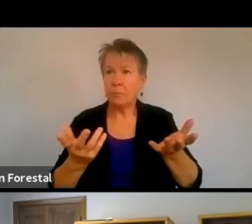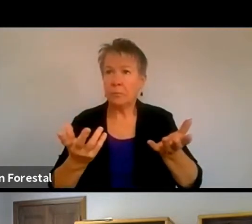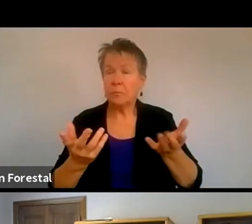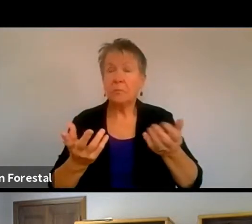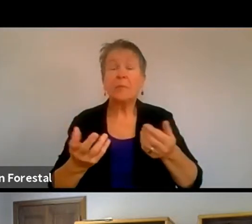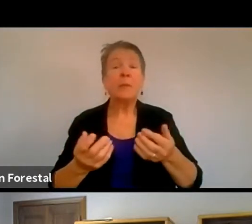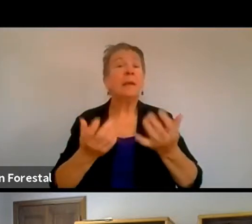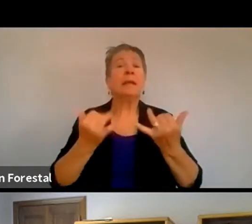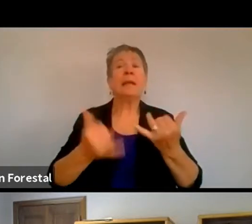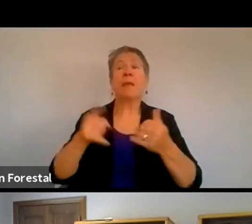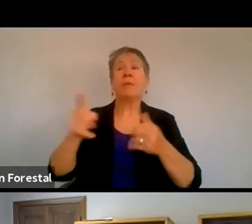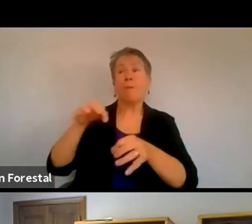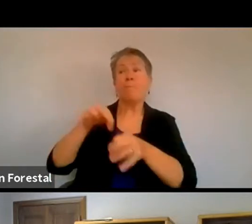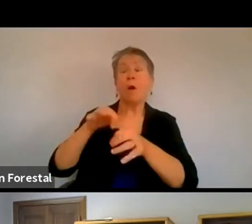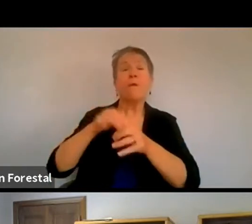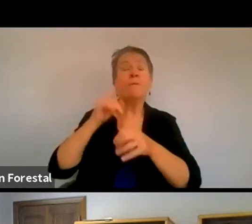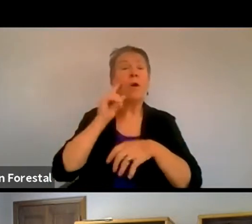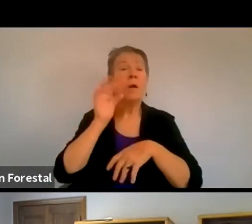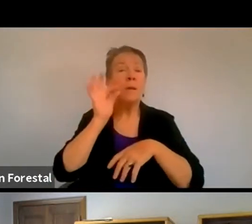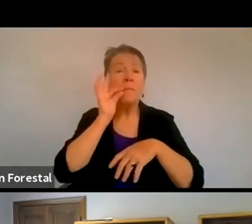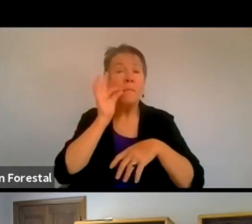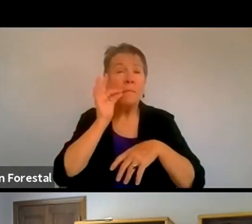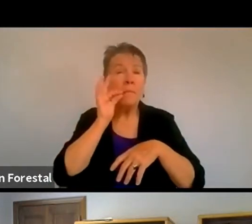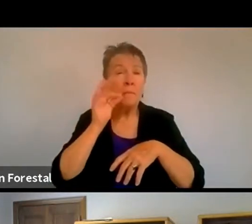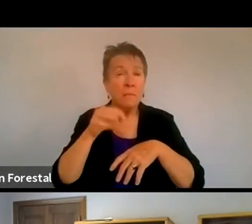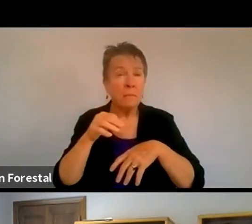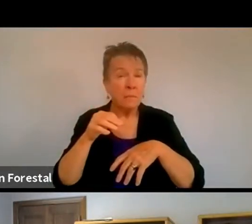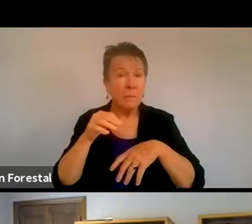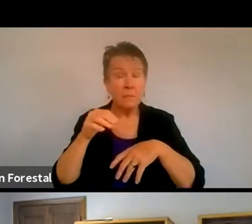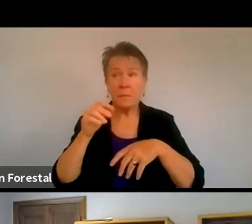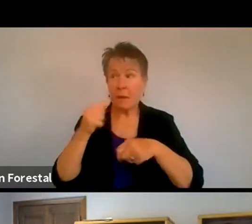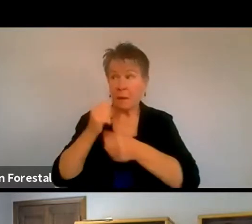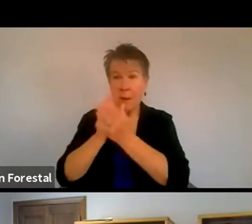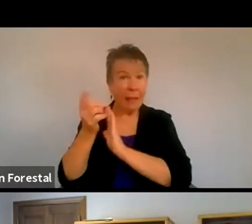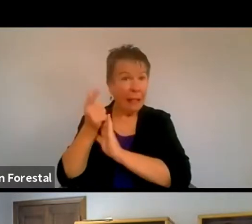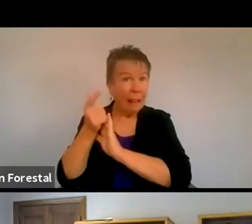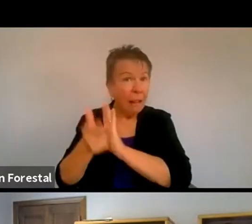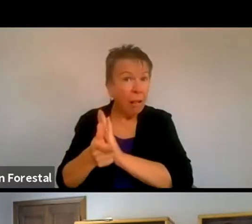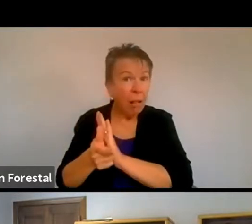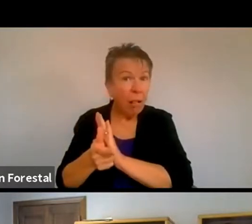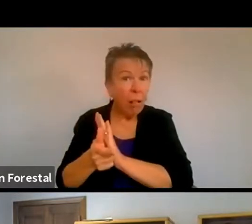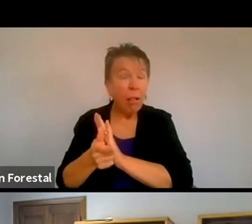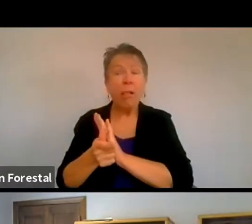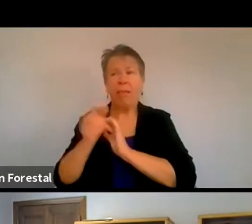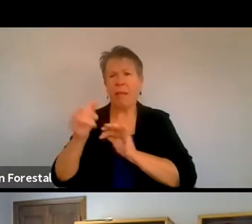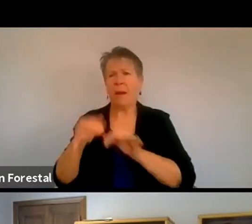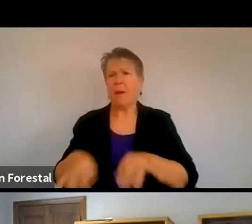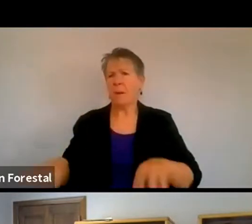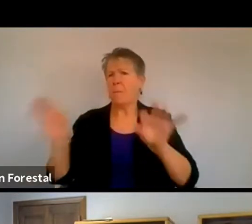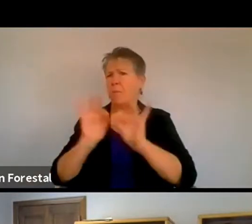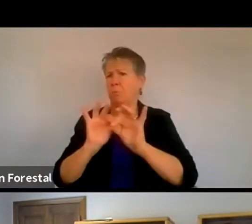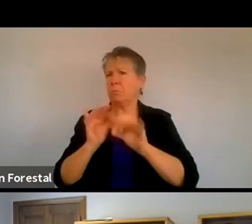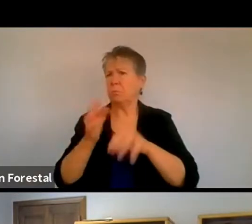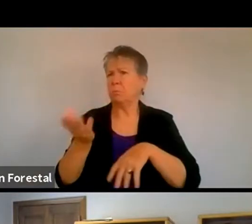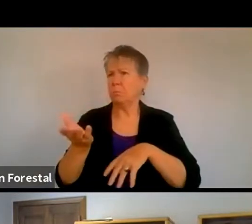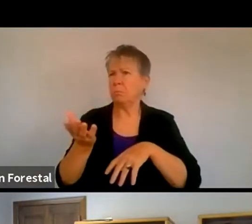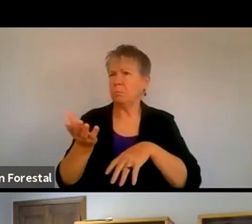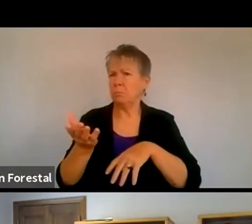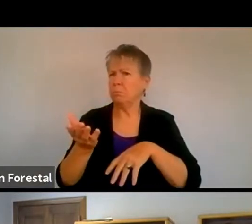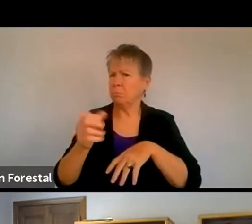for. It is a game changer, particularly for young persons of color. So thank you for that. Michelle, maybe